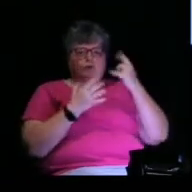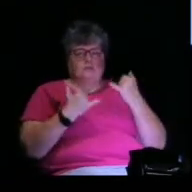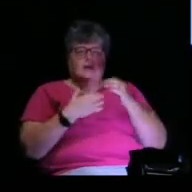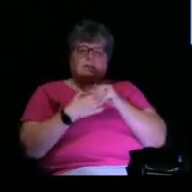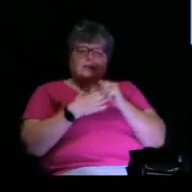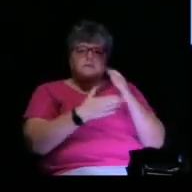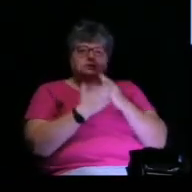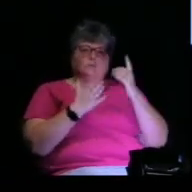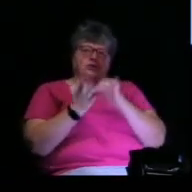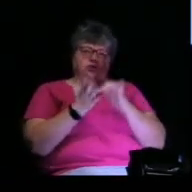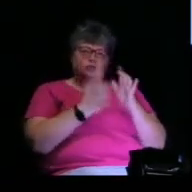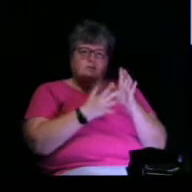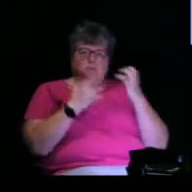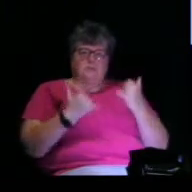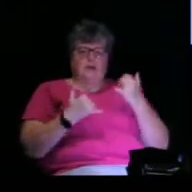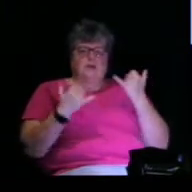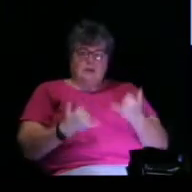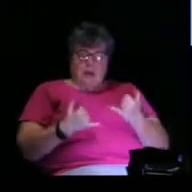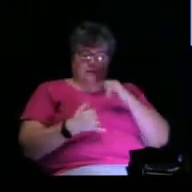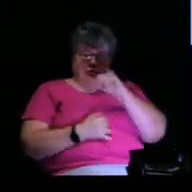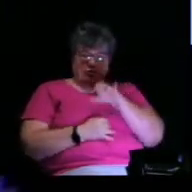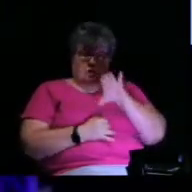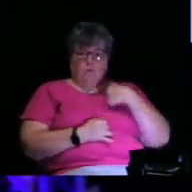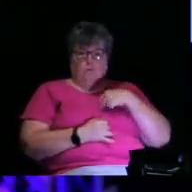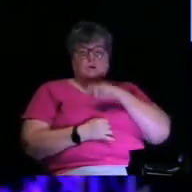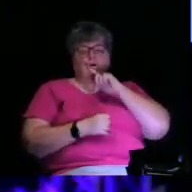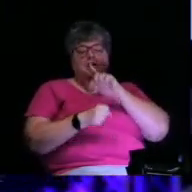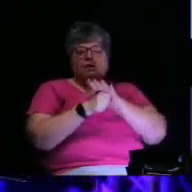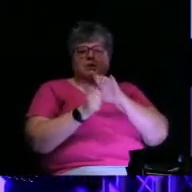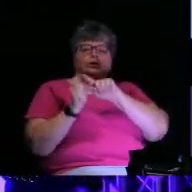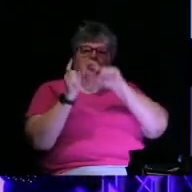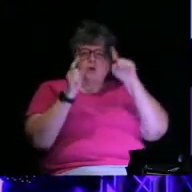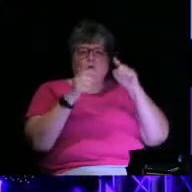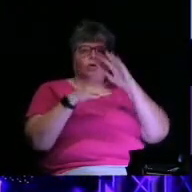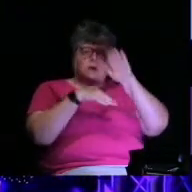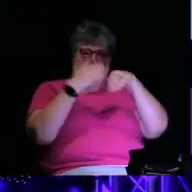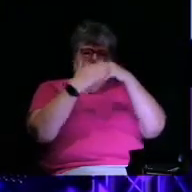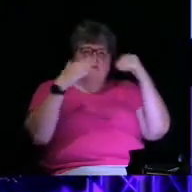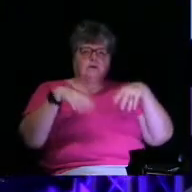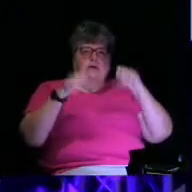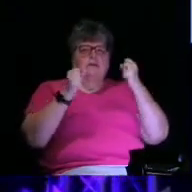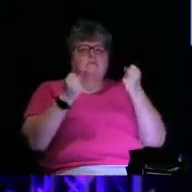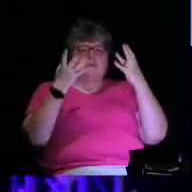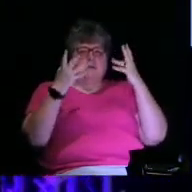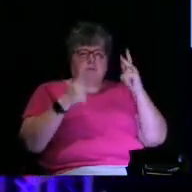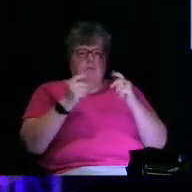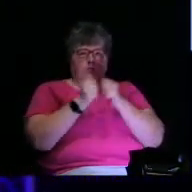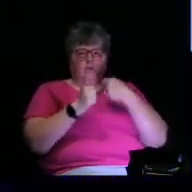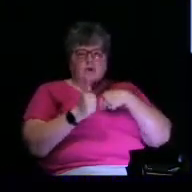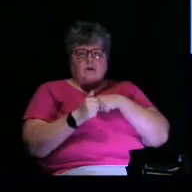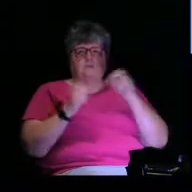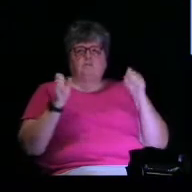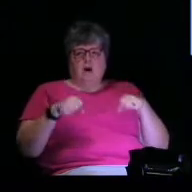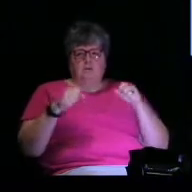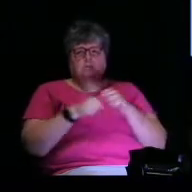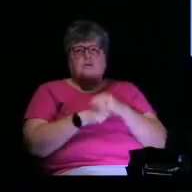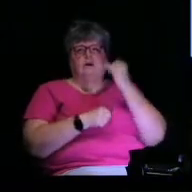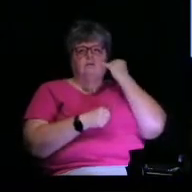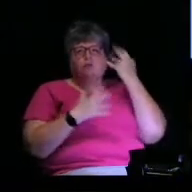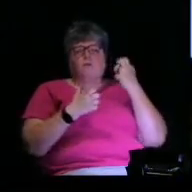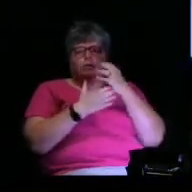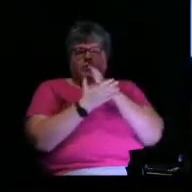to Jesus today. Now, journey, as you know, we are committed to going to heaven and taking as many people with us as possible, okay? And here's what we ask of our members. If you want to be a part of Journey